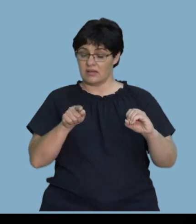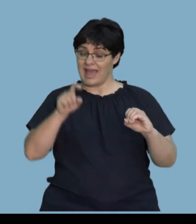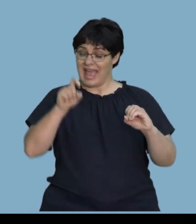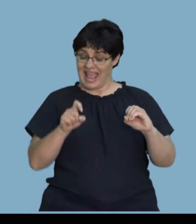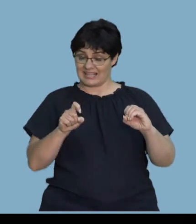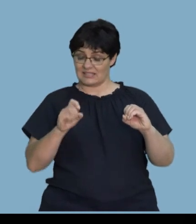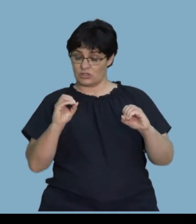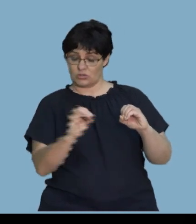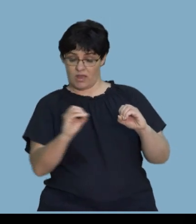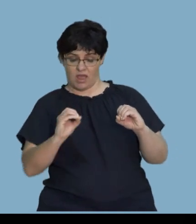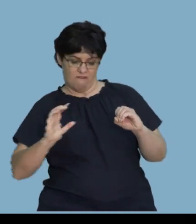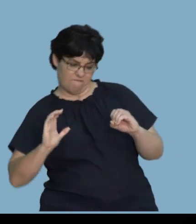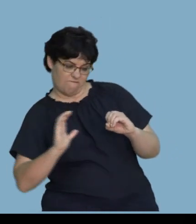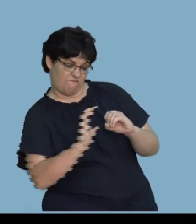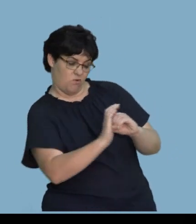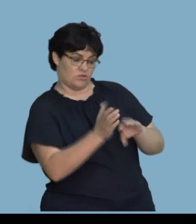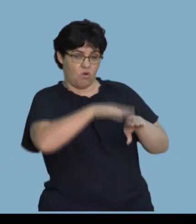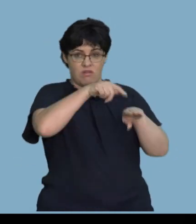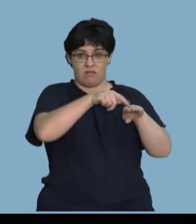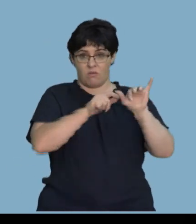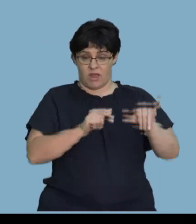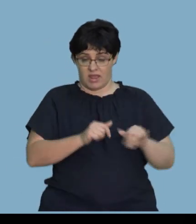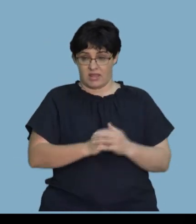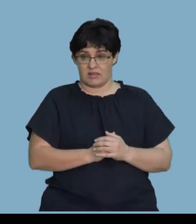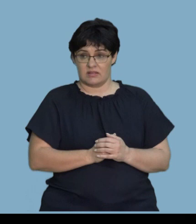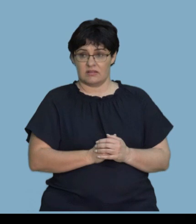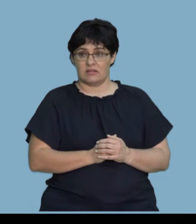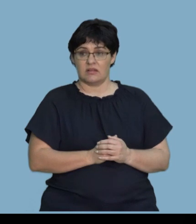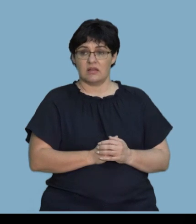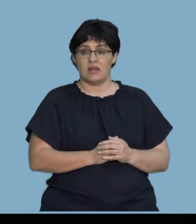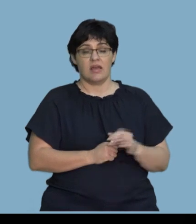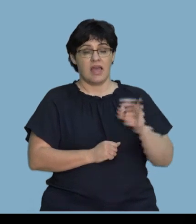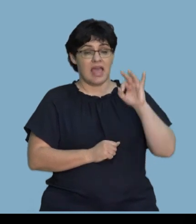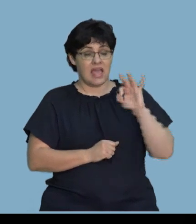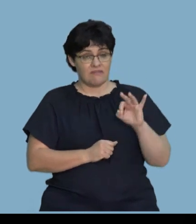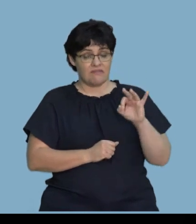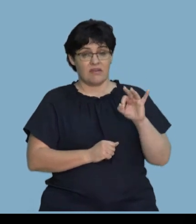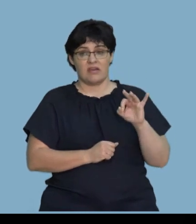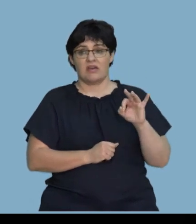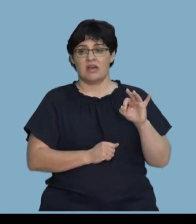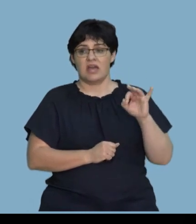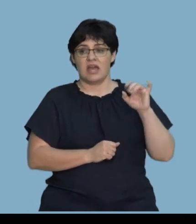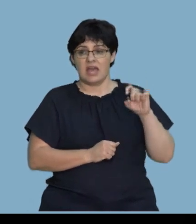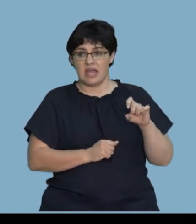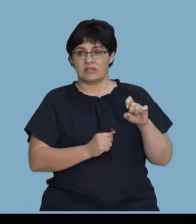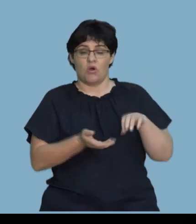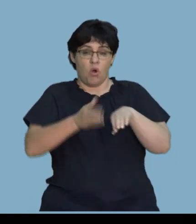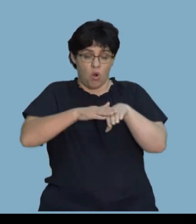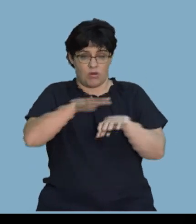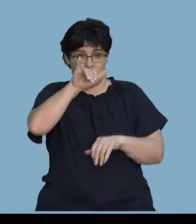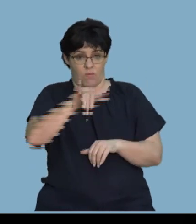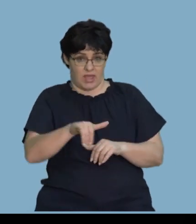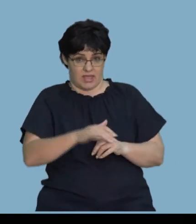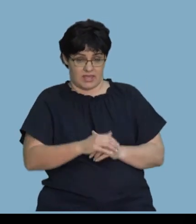on y, okay? So this is force by x on y. Yet at the same time,